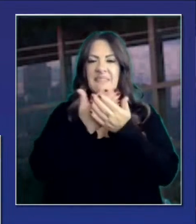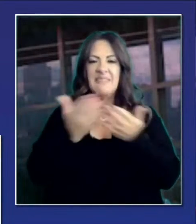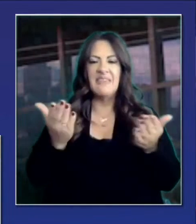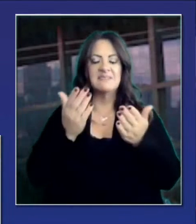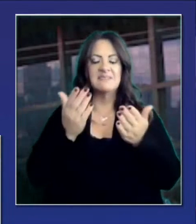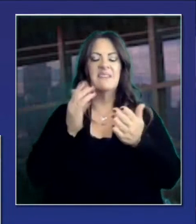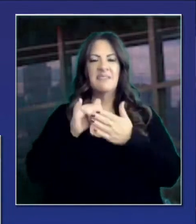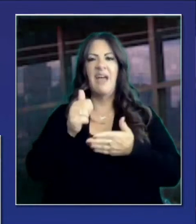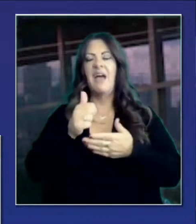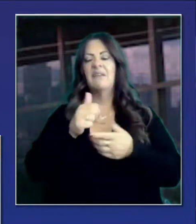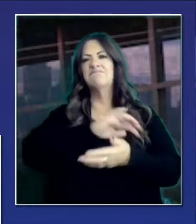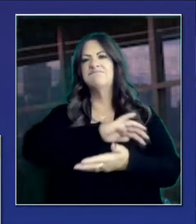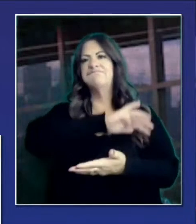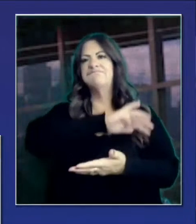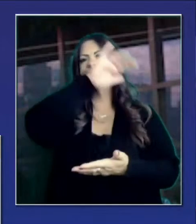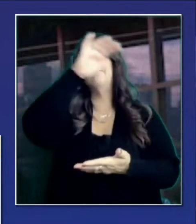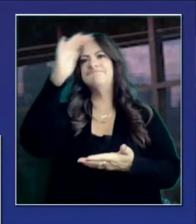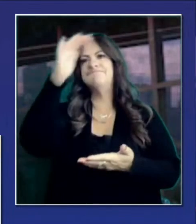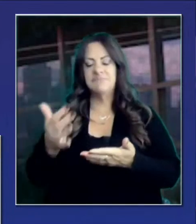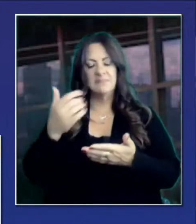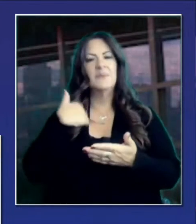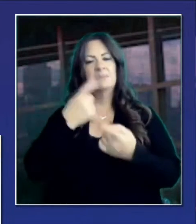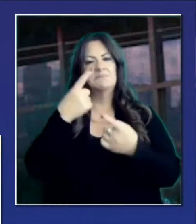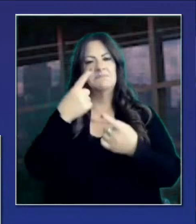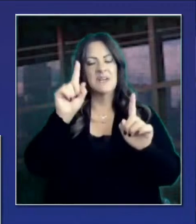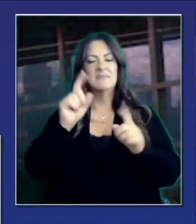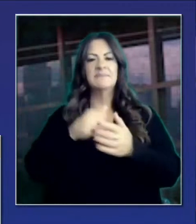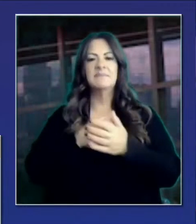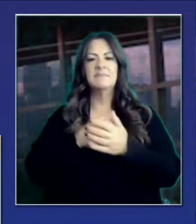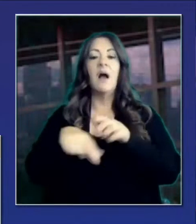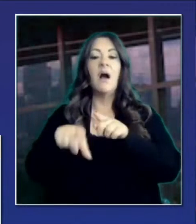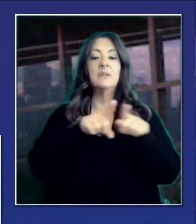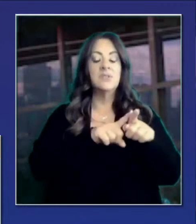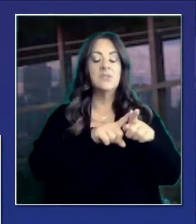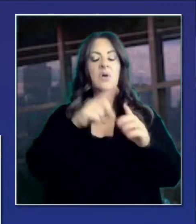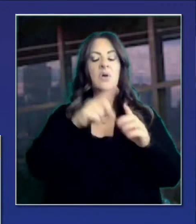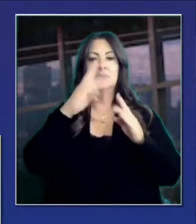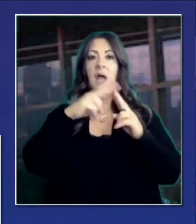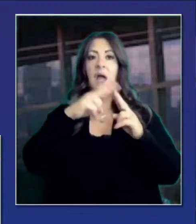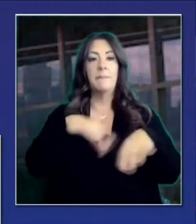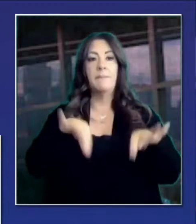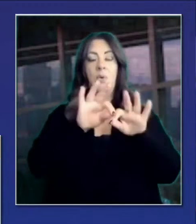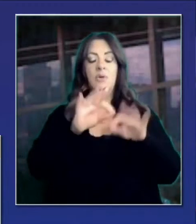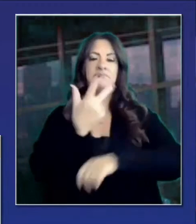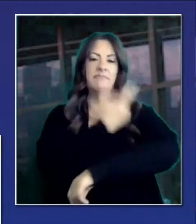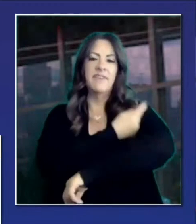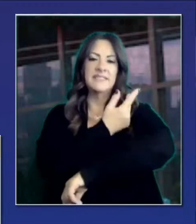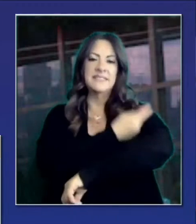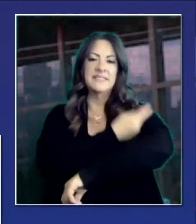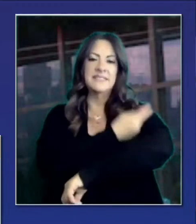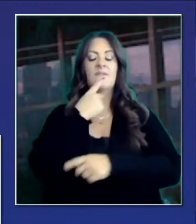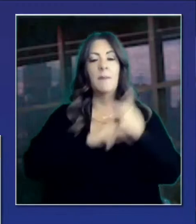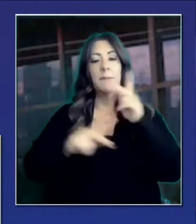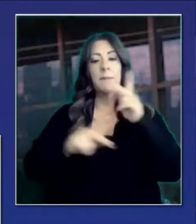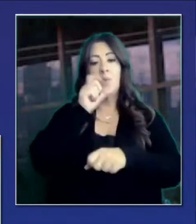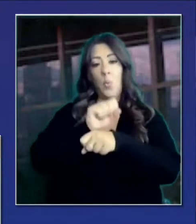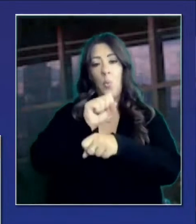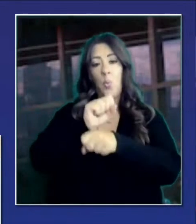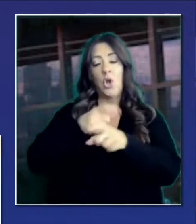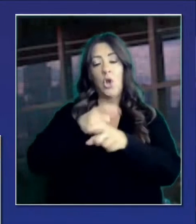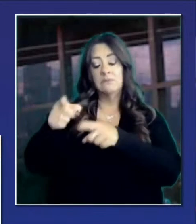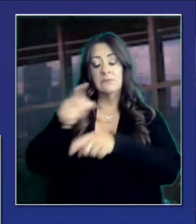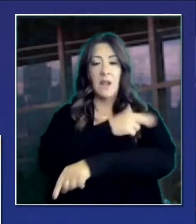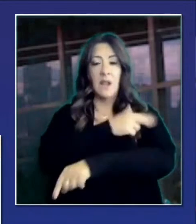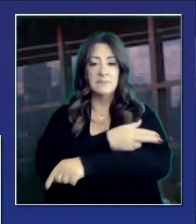the vaccinators, vaccinating our healthcare workers as a top priority. Deaths continue to be significant. This is